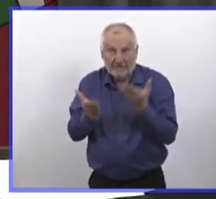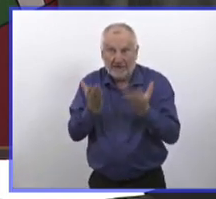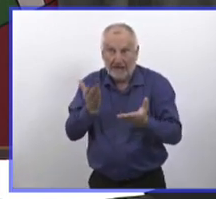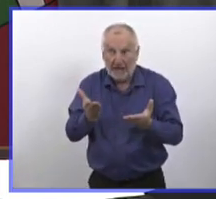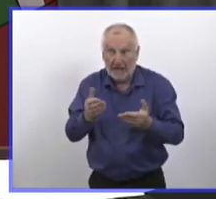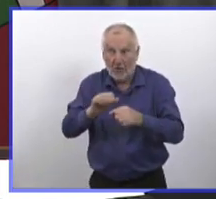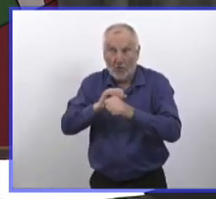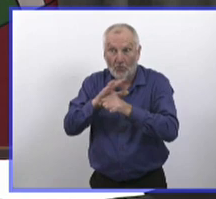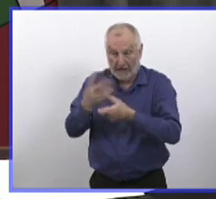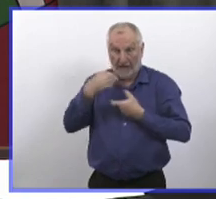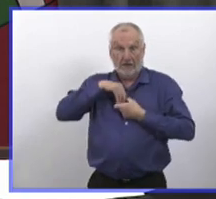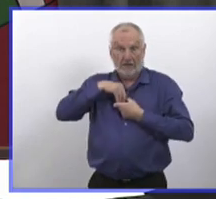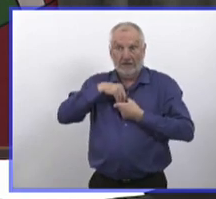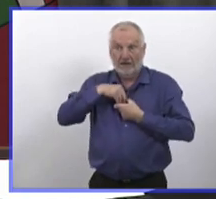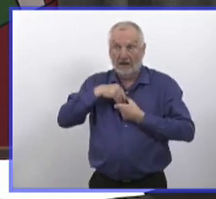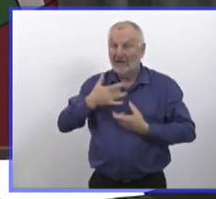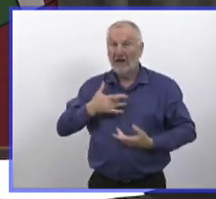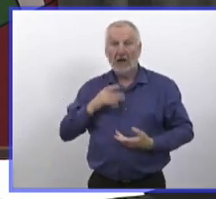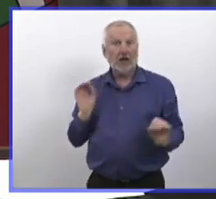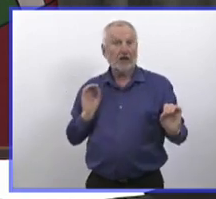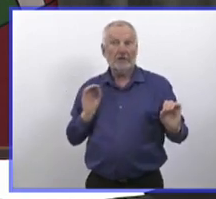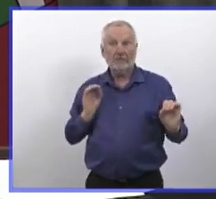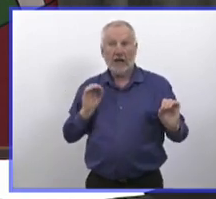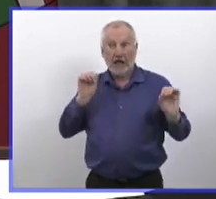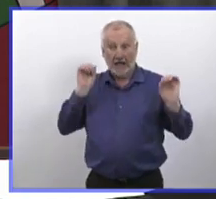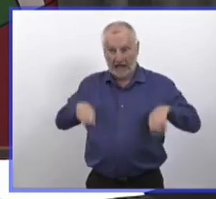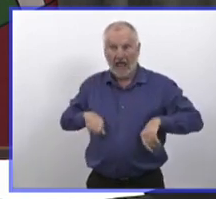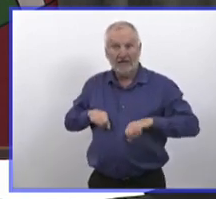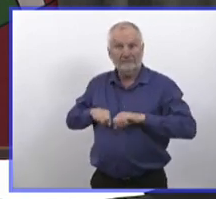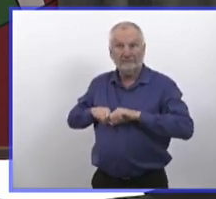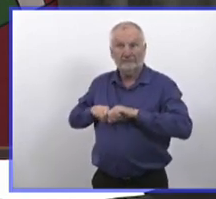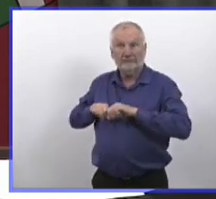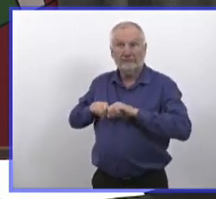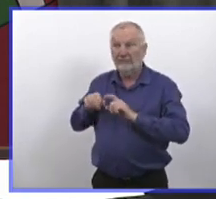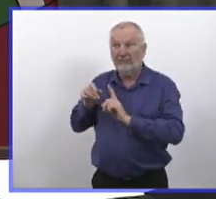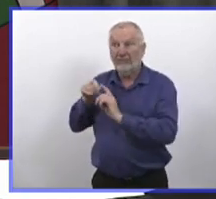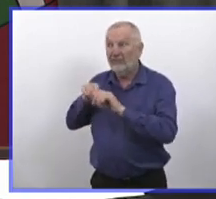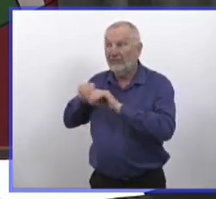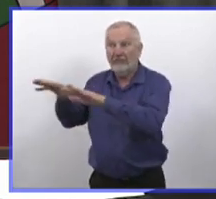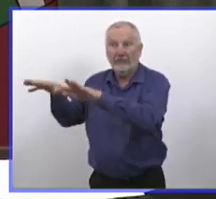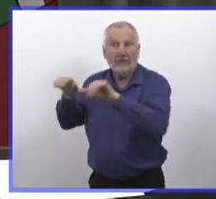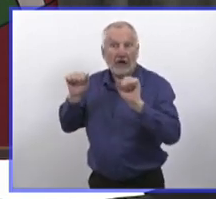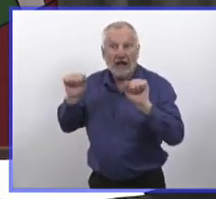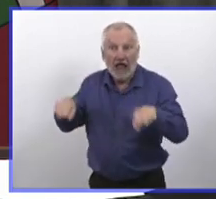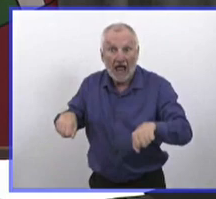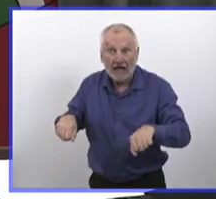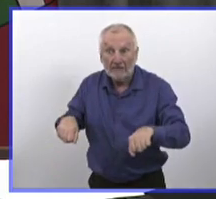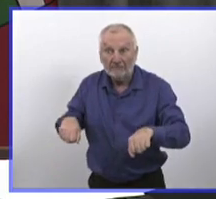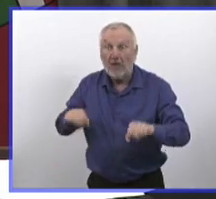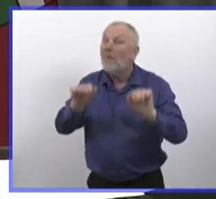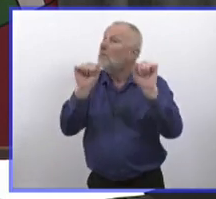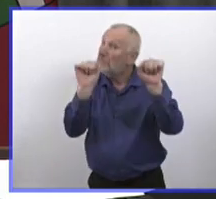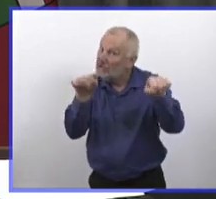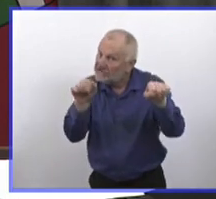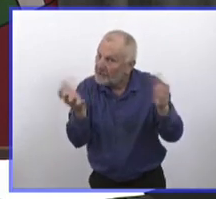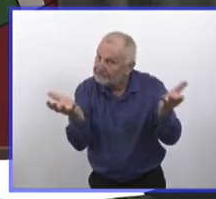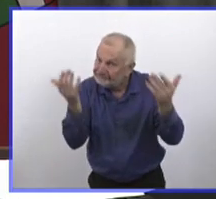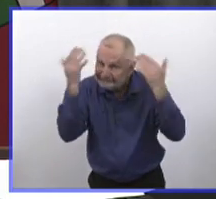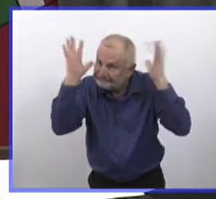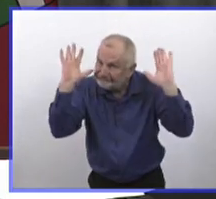on that subject. But once we have more evidence, we'll be able to tailor some of our approaches in response to what we